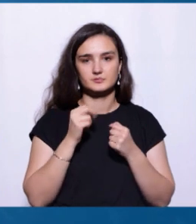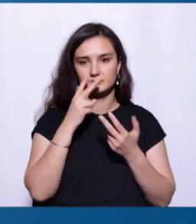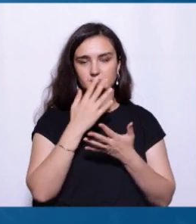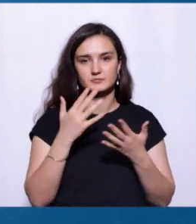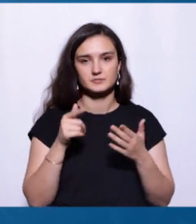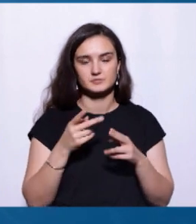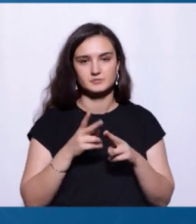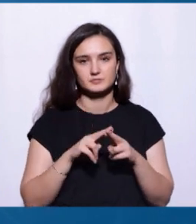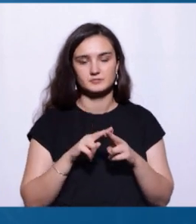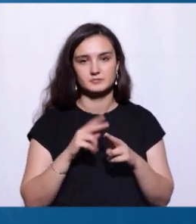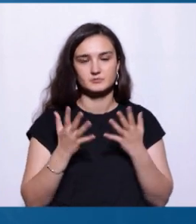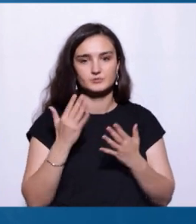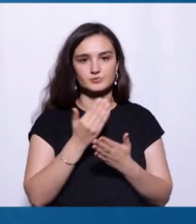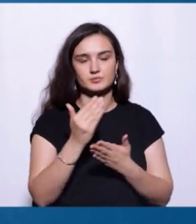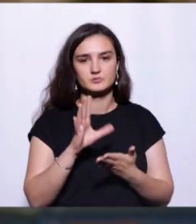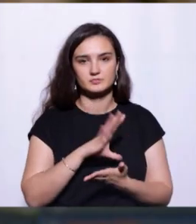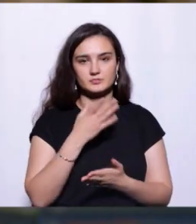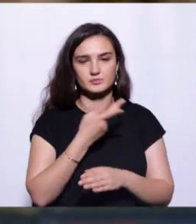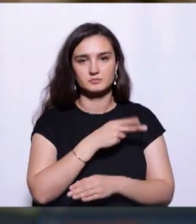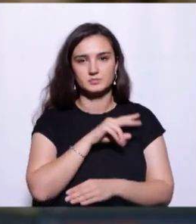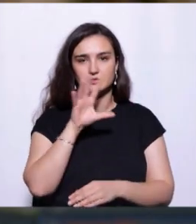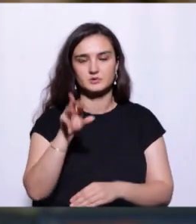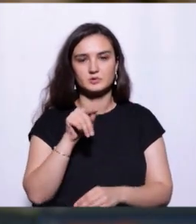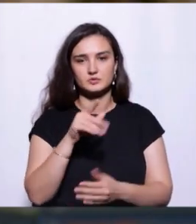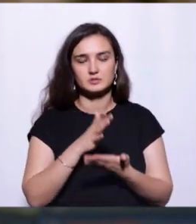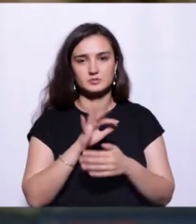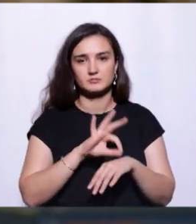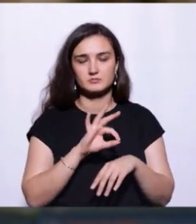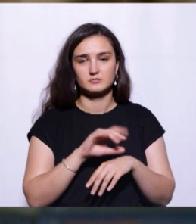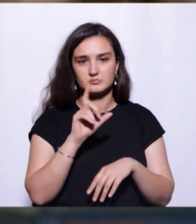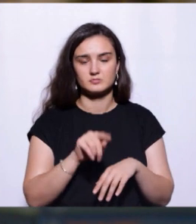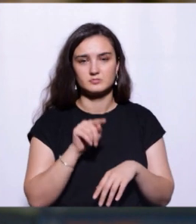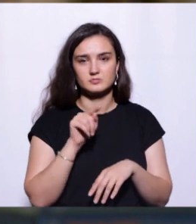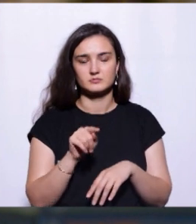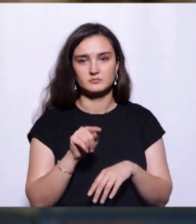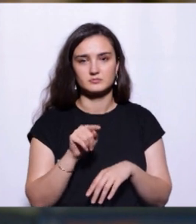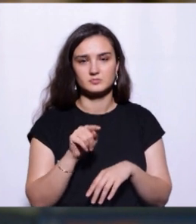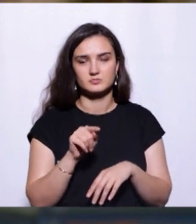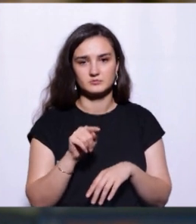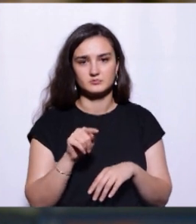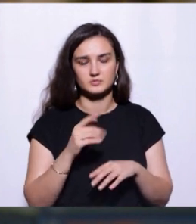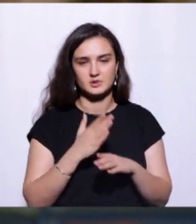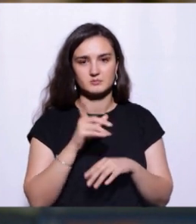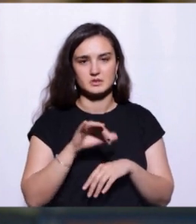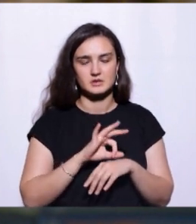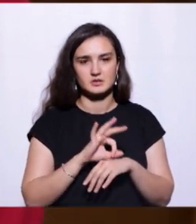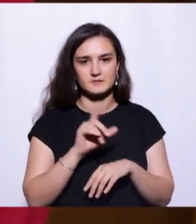care. So, if you have been to a hospital and you were sick, you were a